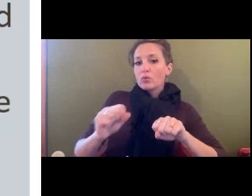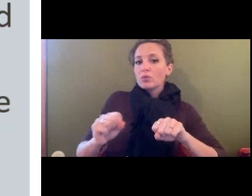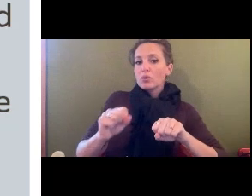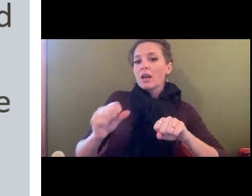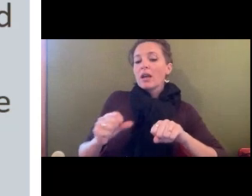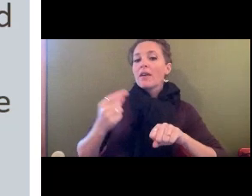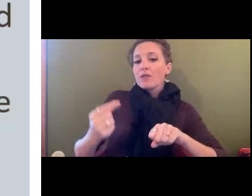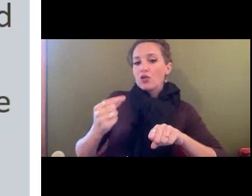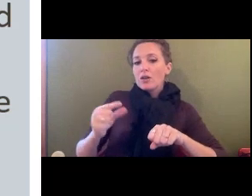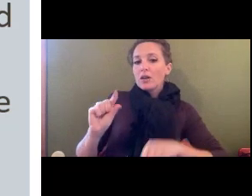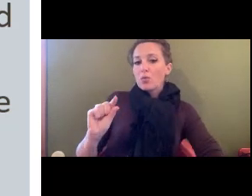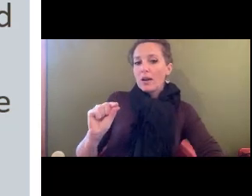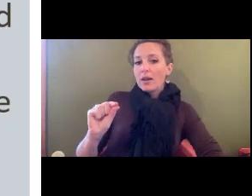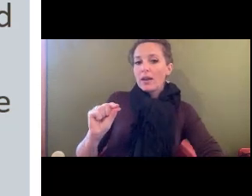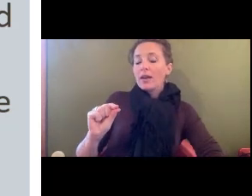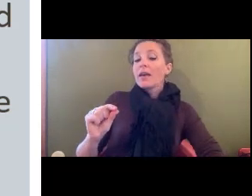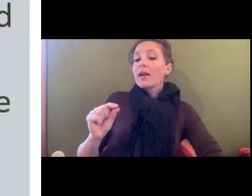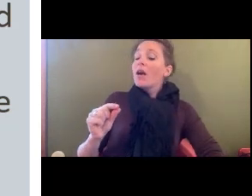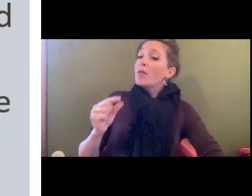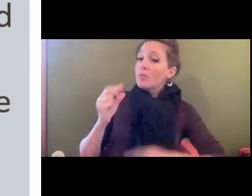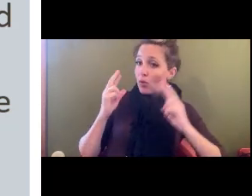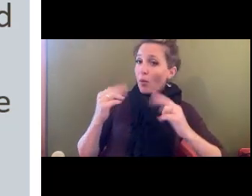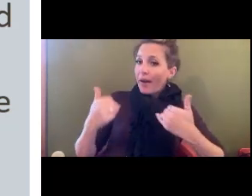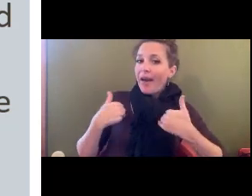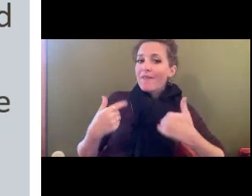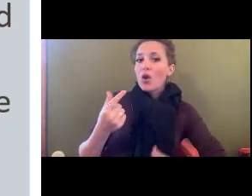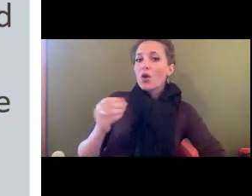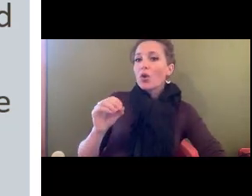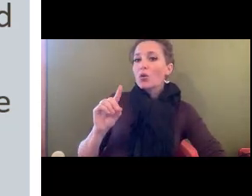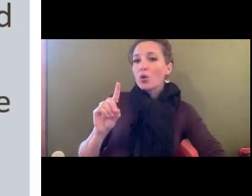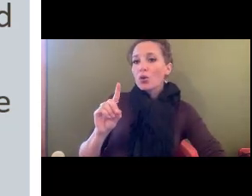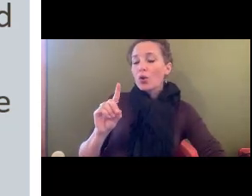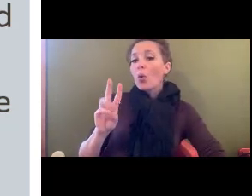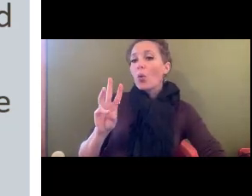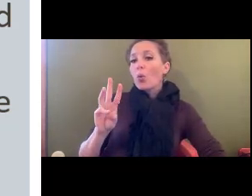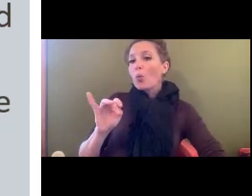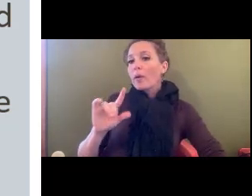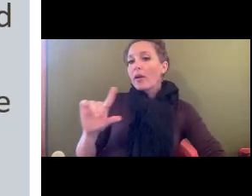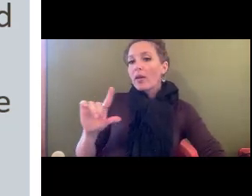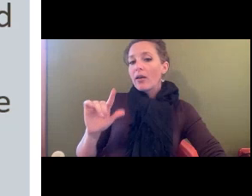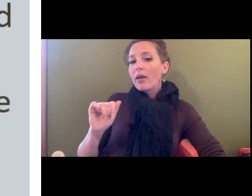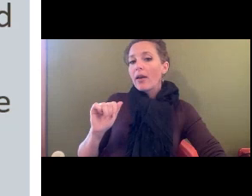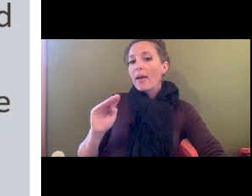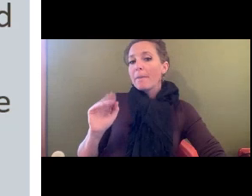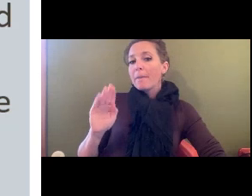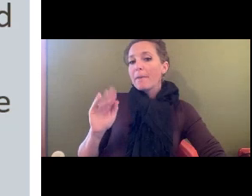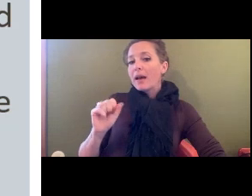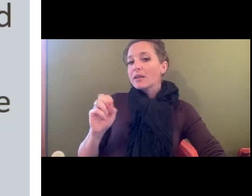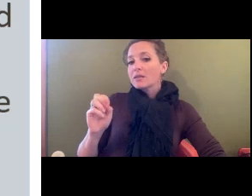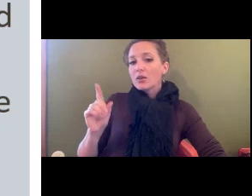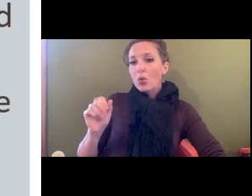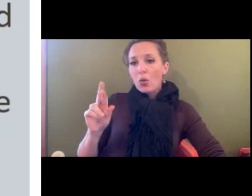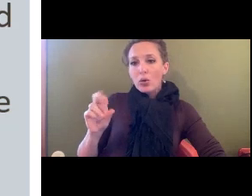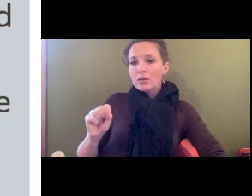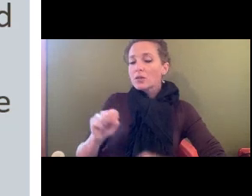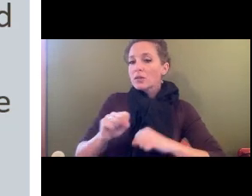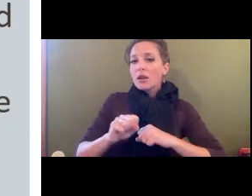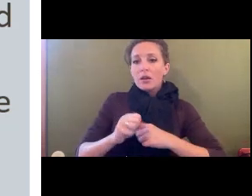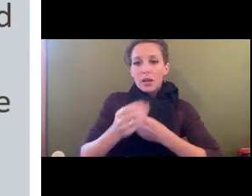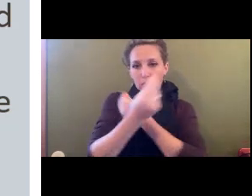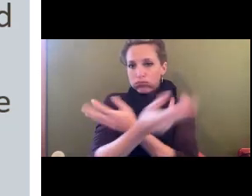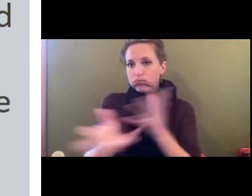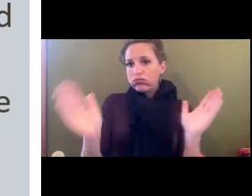to have goodwill ambassadors, and these are more public figures that we hope will help spread awareness of the International Year. FAO will